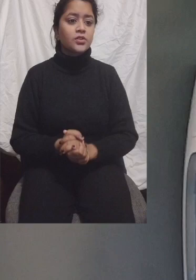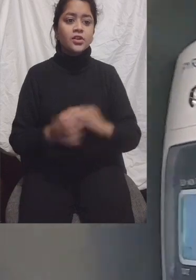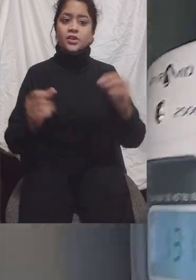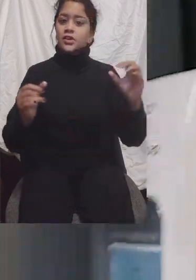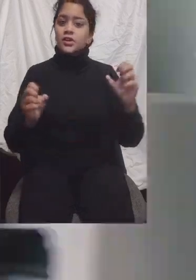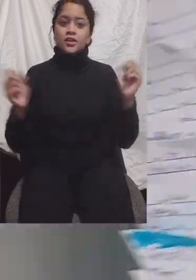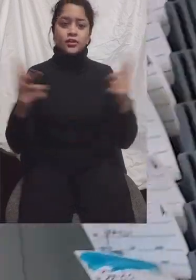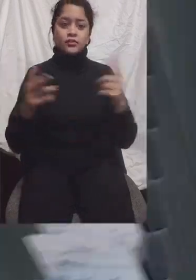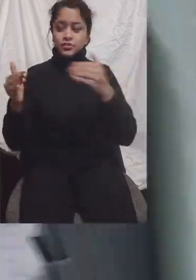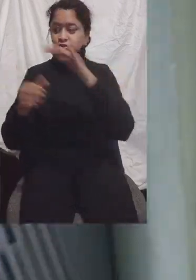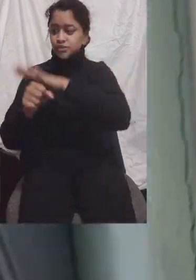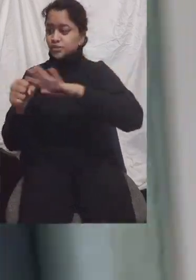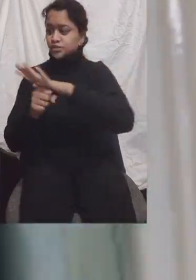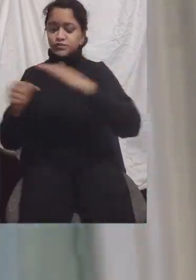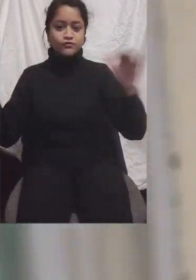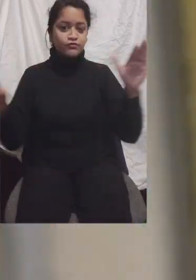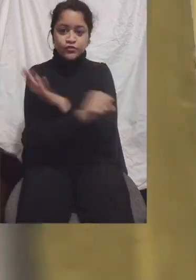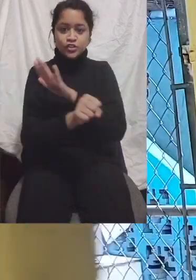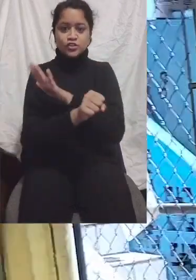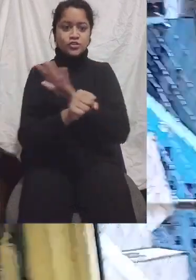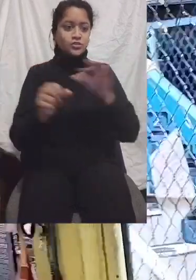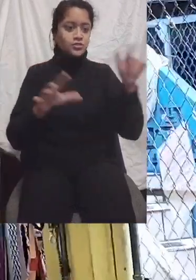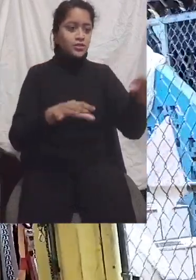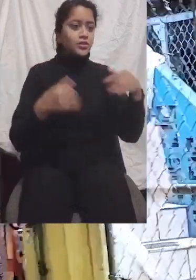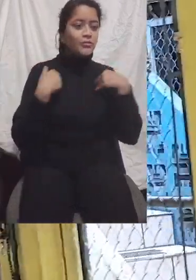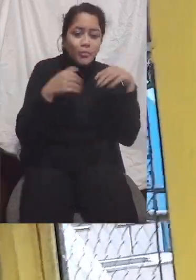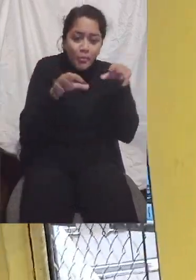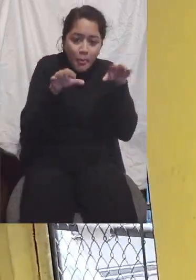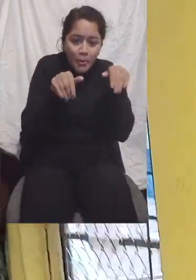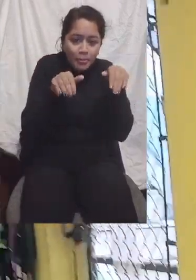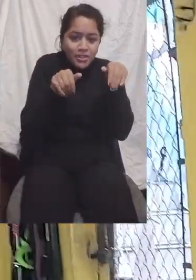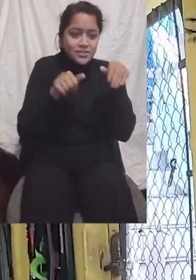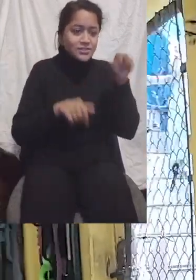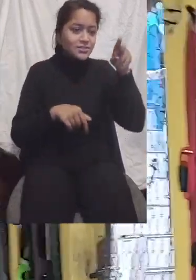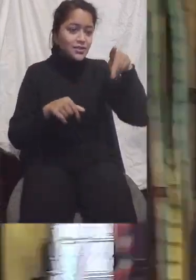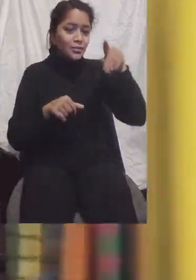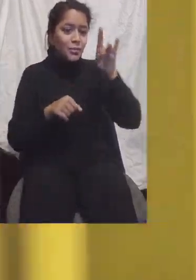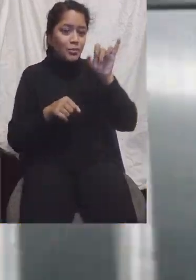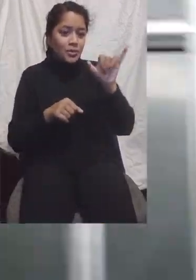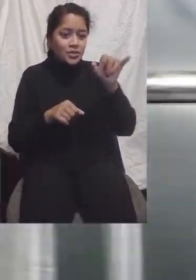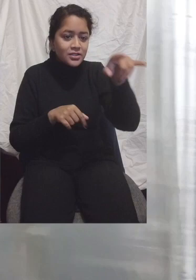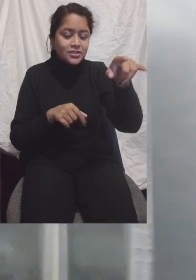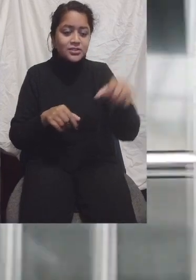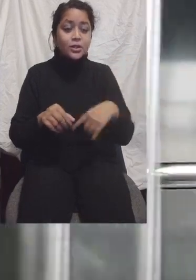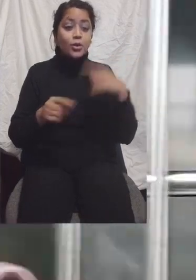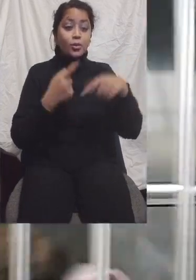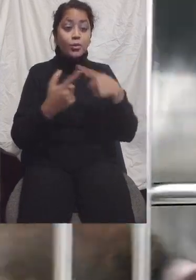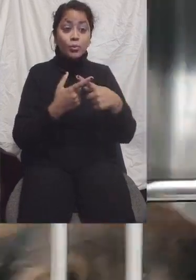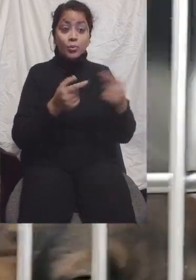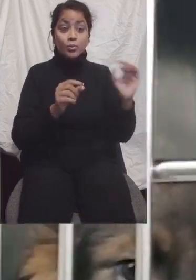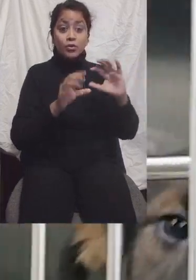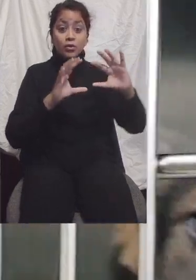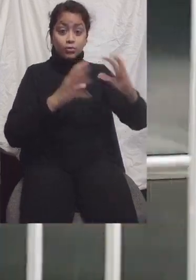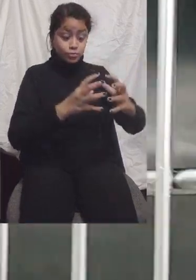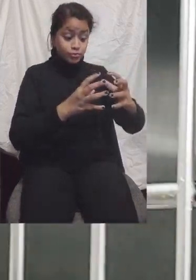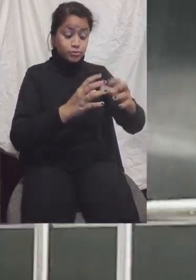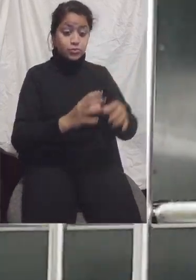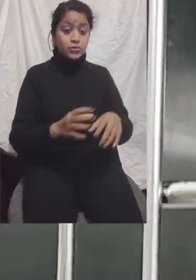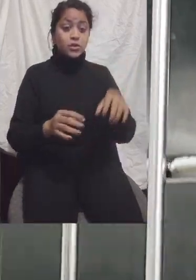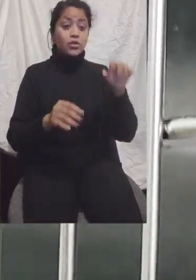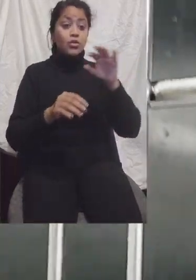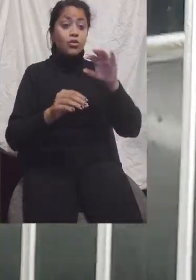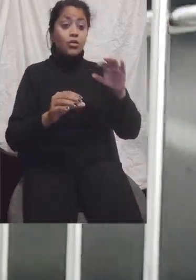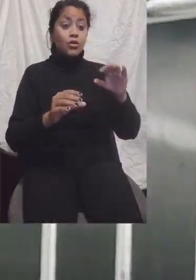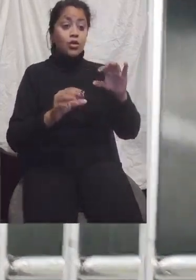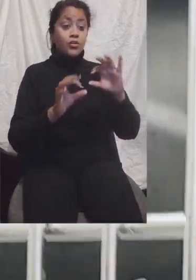every nook and cranny is full. So these are the puppies. What we do is when we get a litter in, all